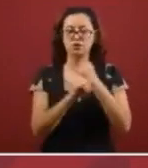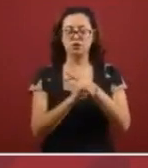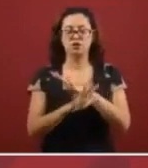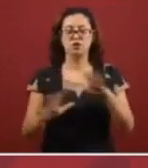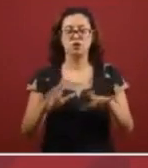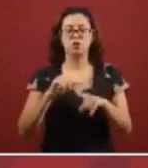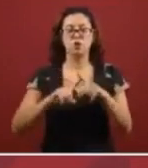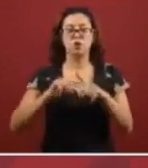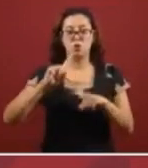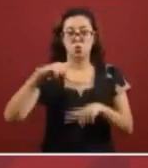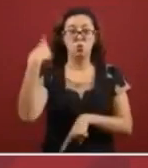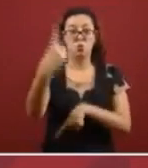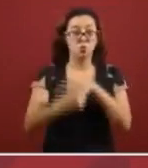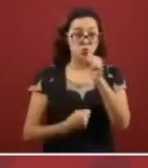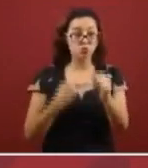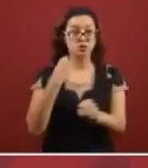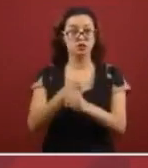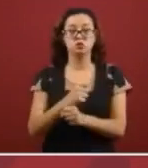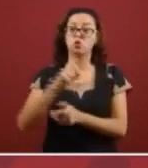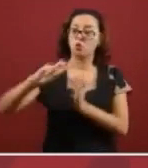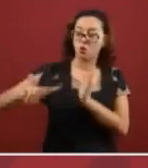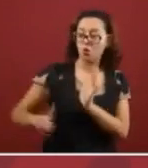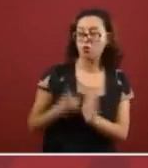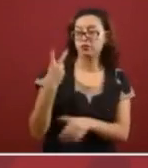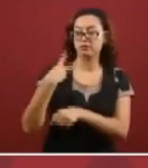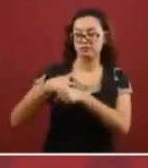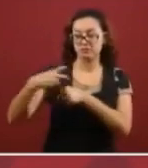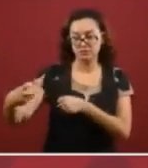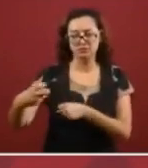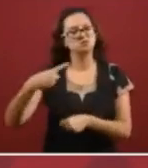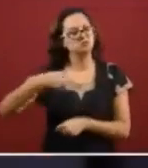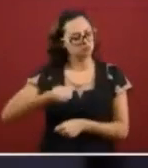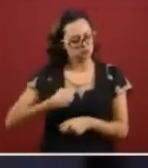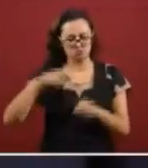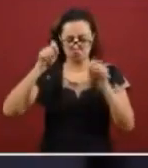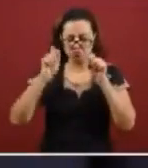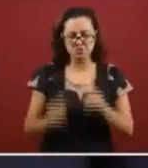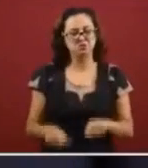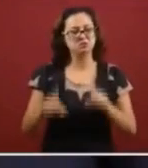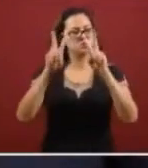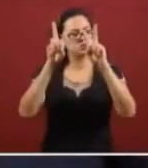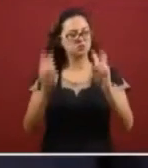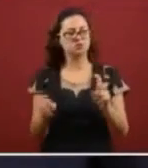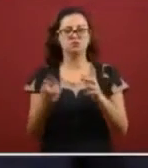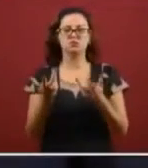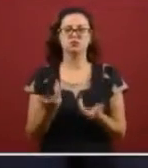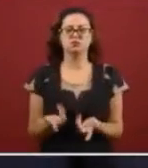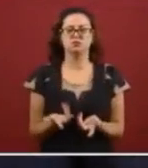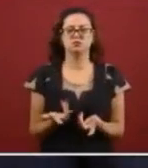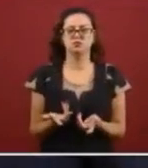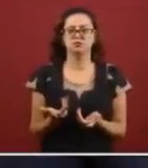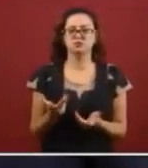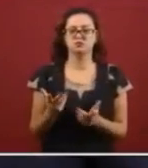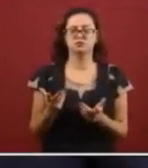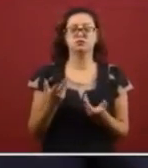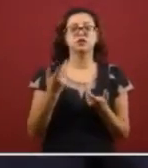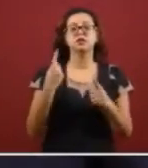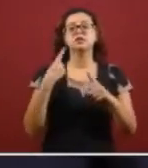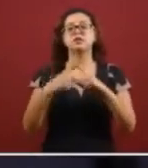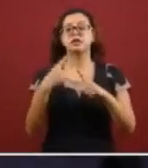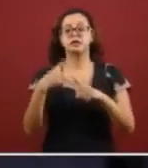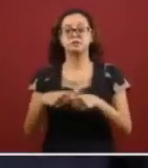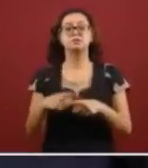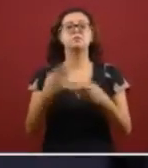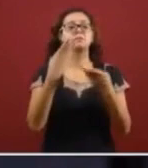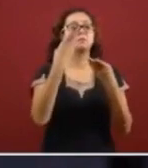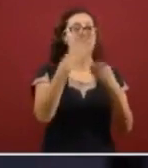Next year, when I invite them, I will open with that. Estos fueron los bancos. These were the